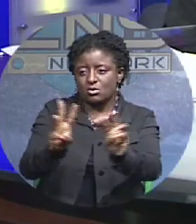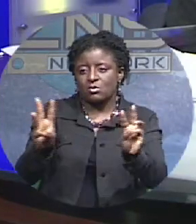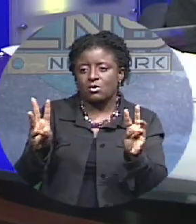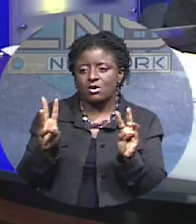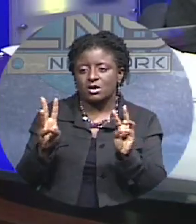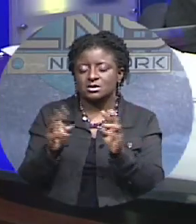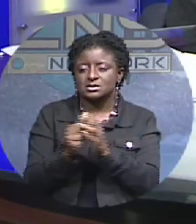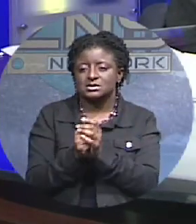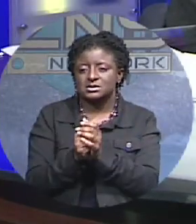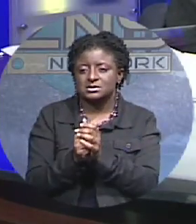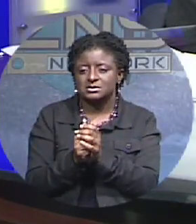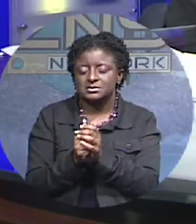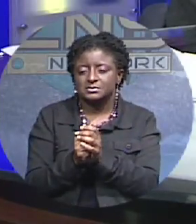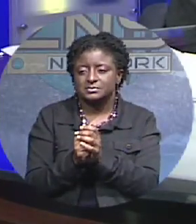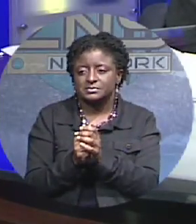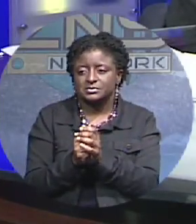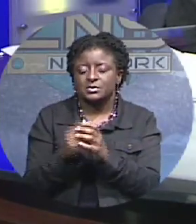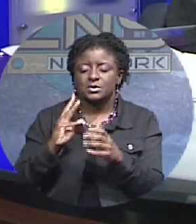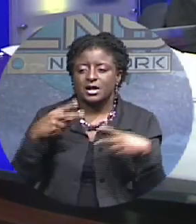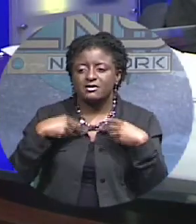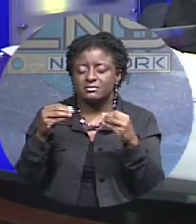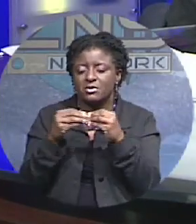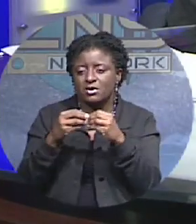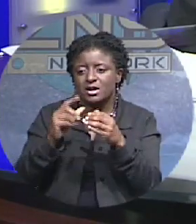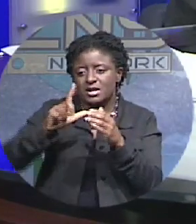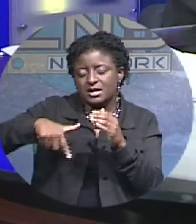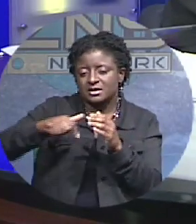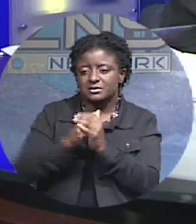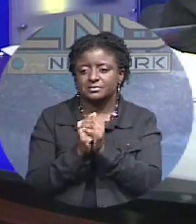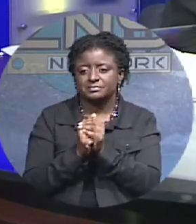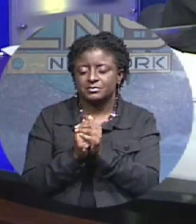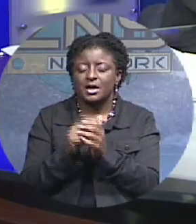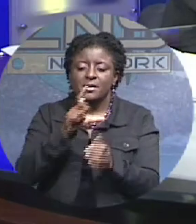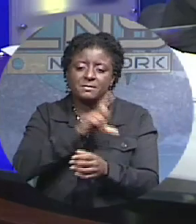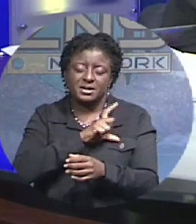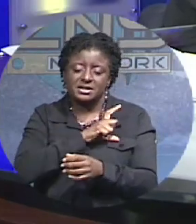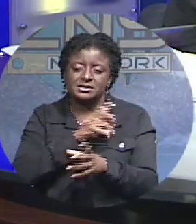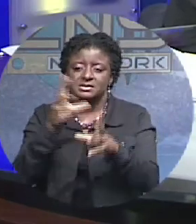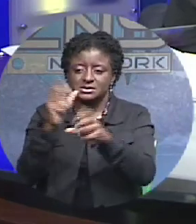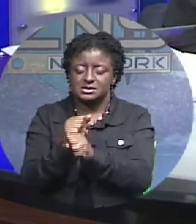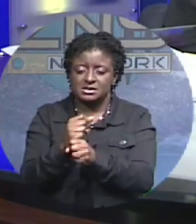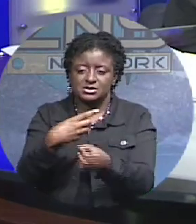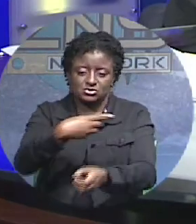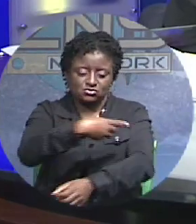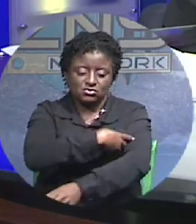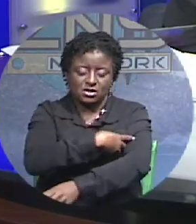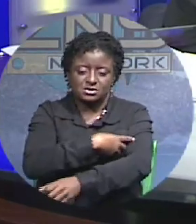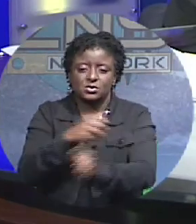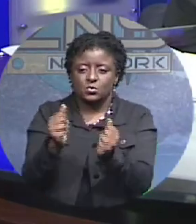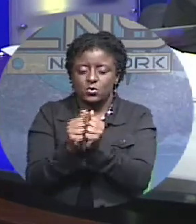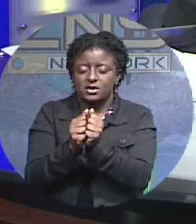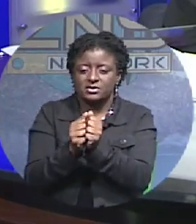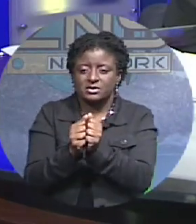thanks a lot. We'll have more on that later as well. Moving on now, police have seized drugs that have a street value of